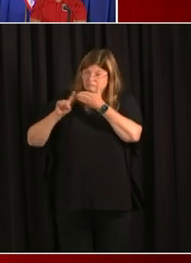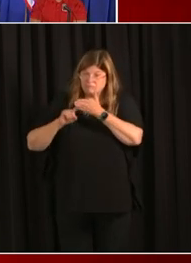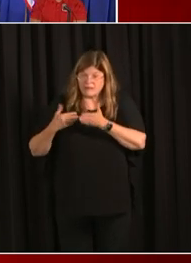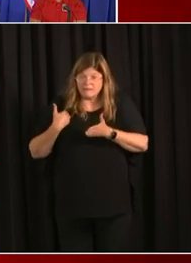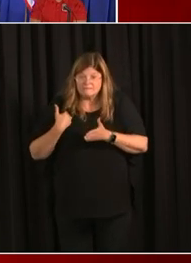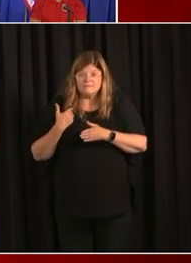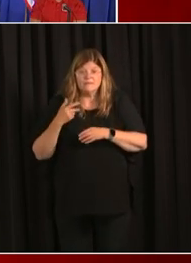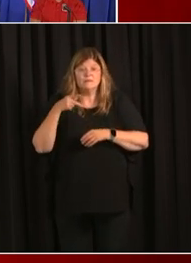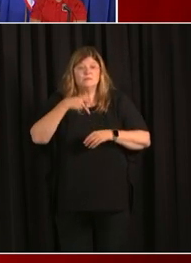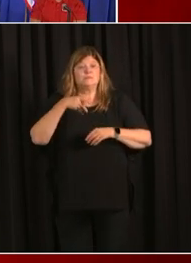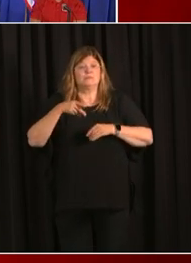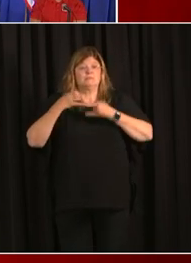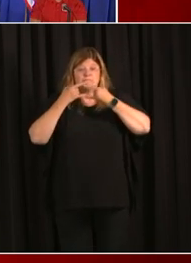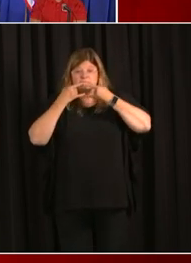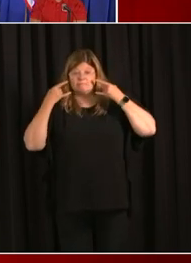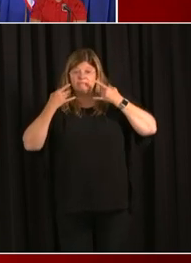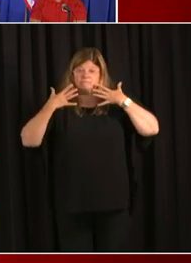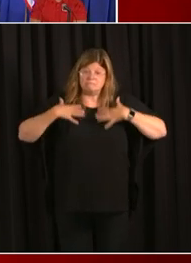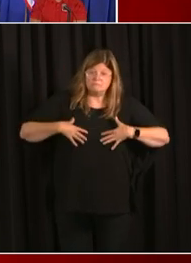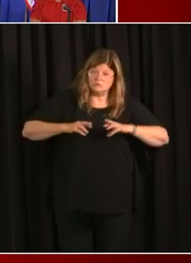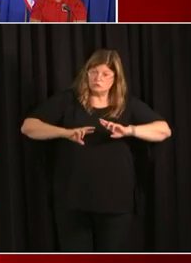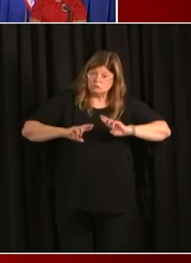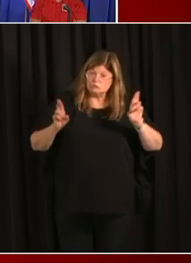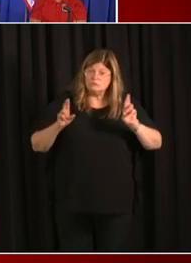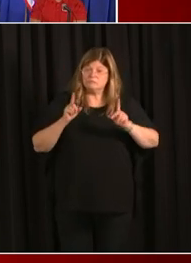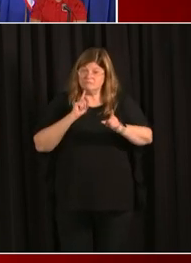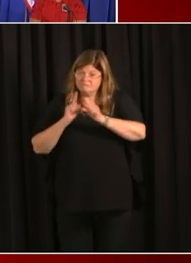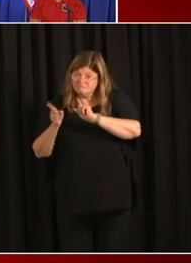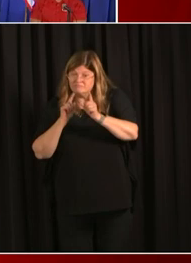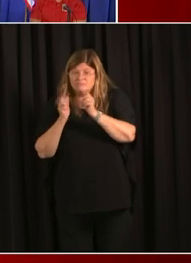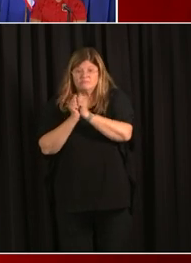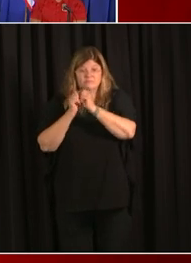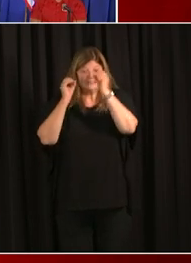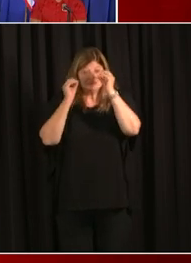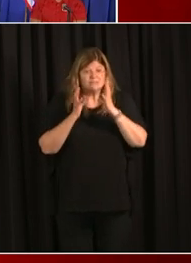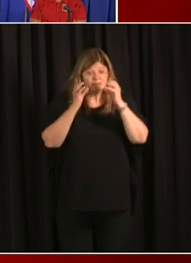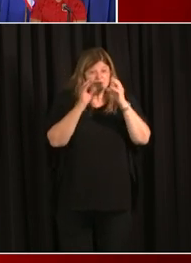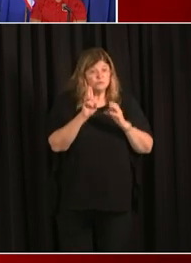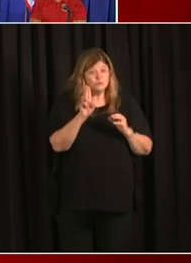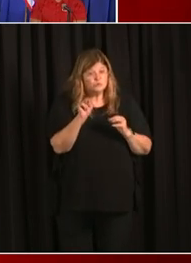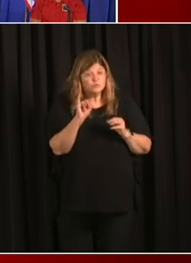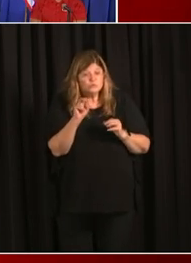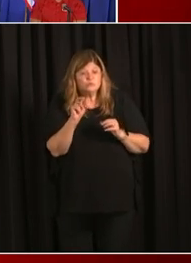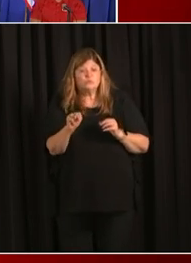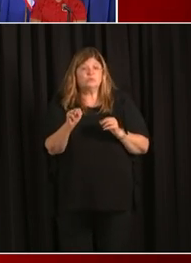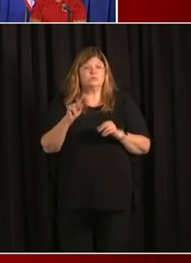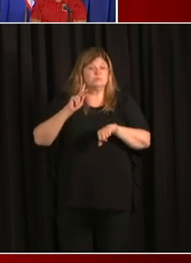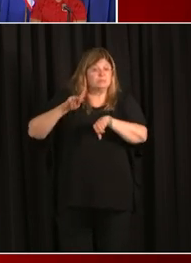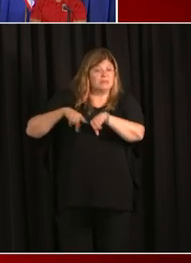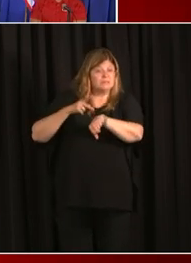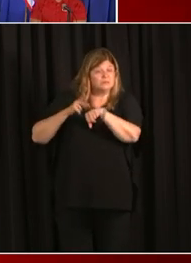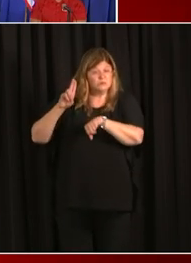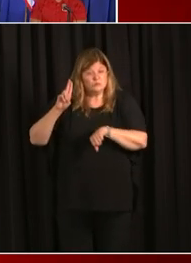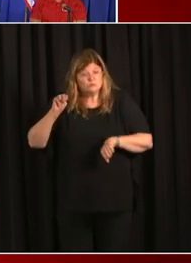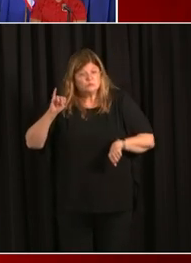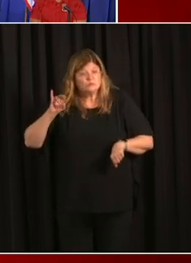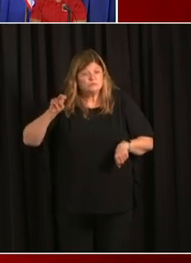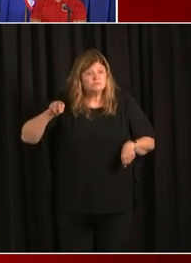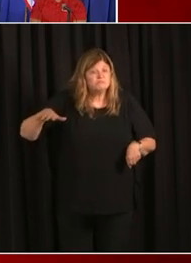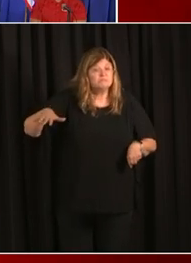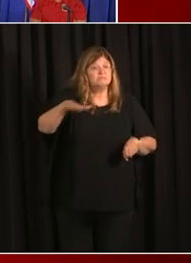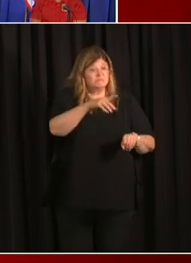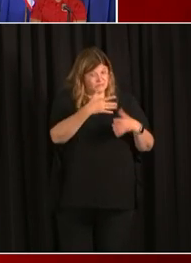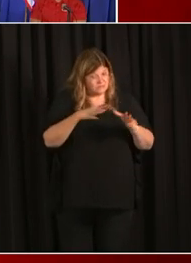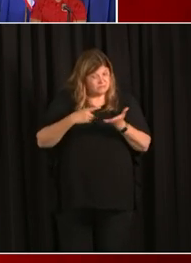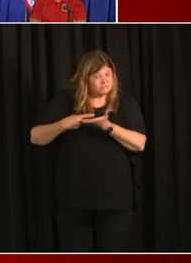the agreements or the discussions that you need to have with the teachers union, the principals union, and all the other unions to make sure that they're ready